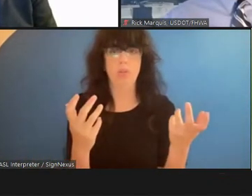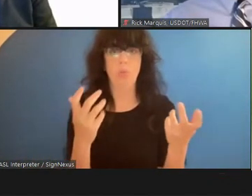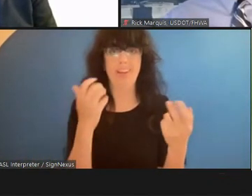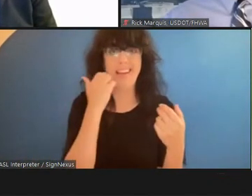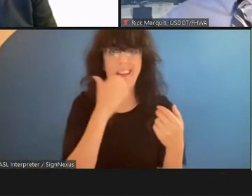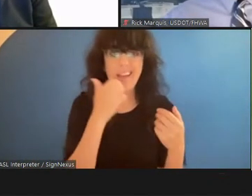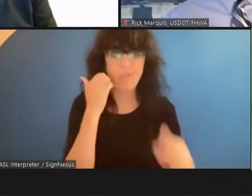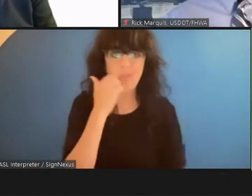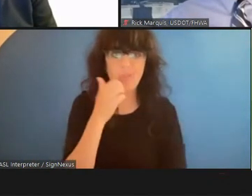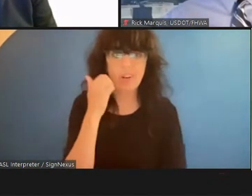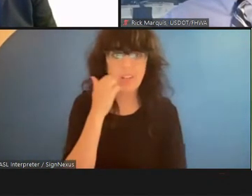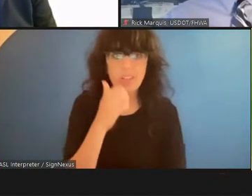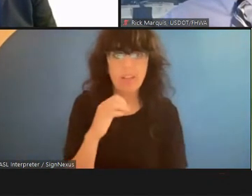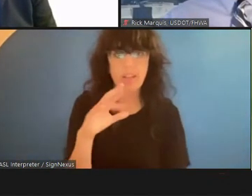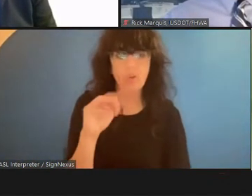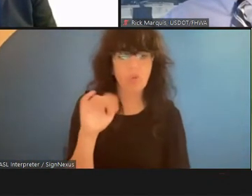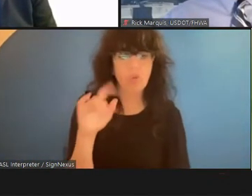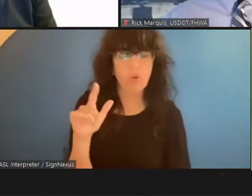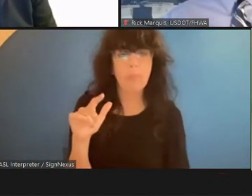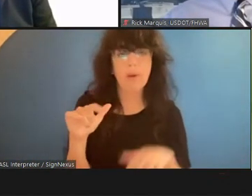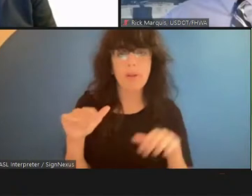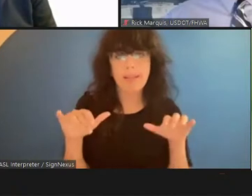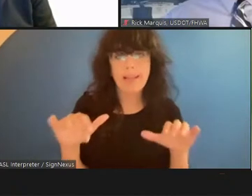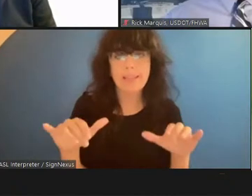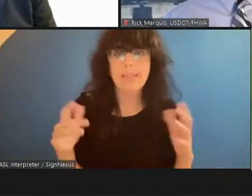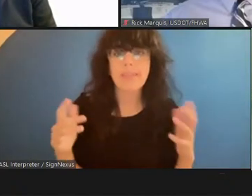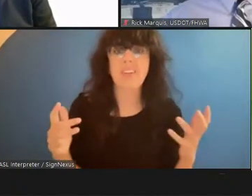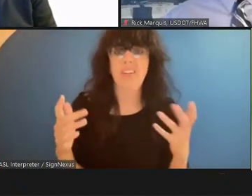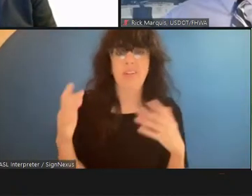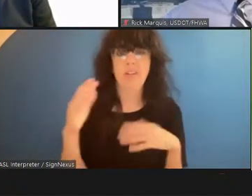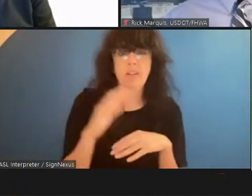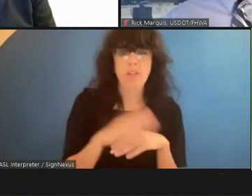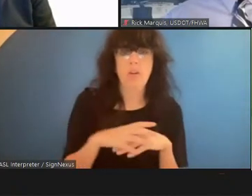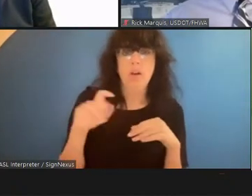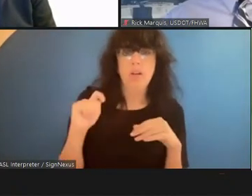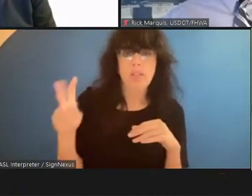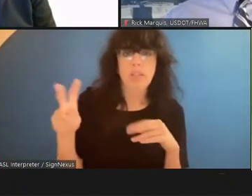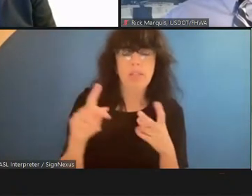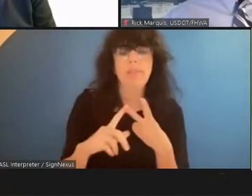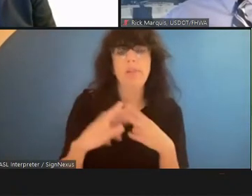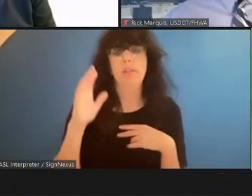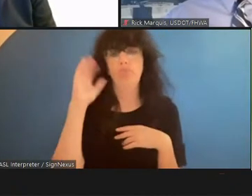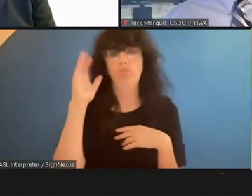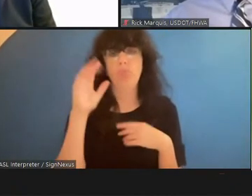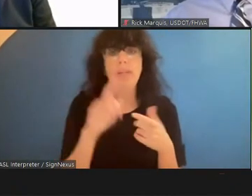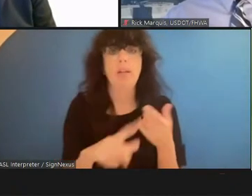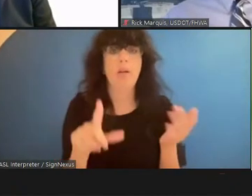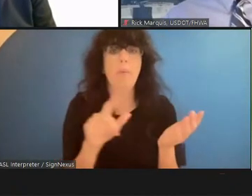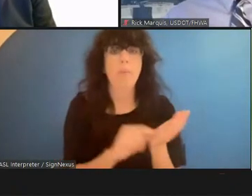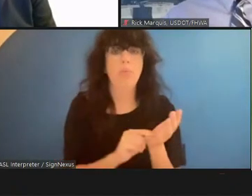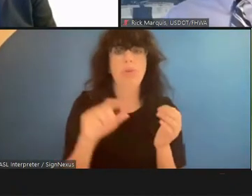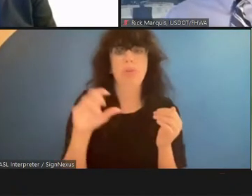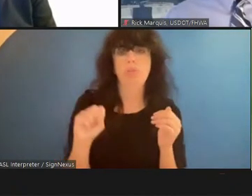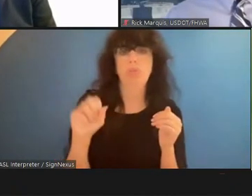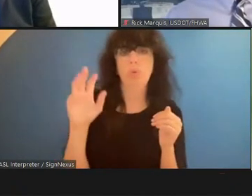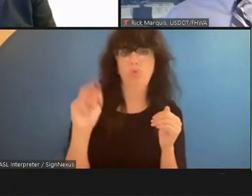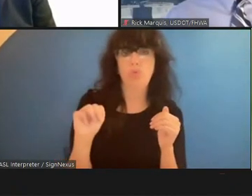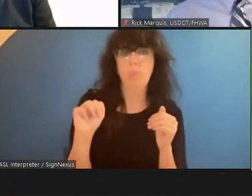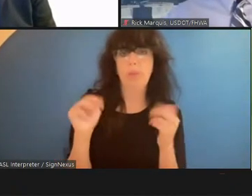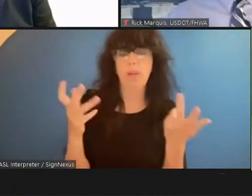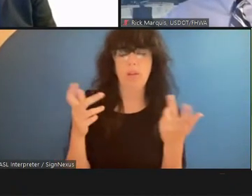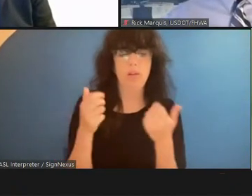basis criminal activity is a headline on television radio and print and social media community